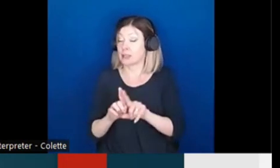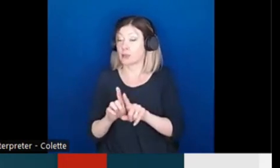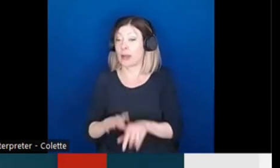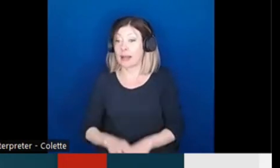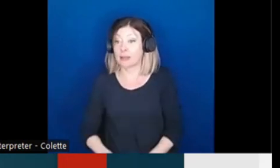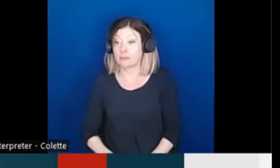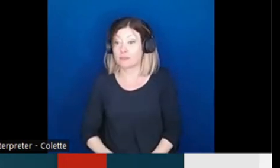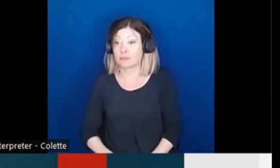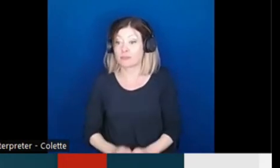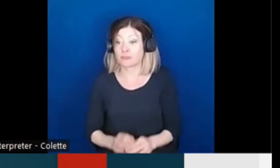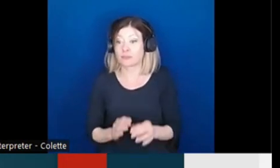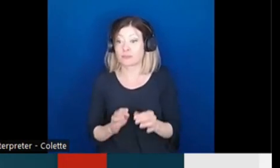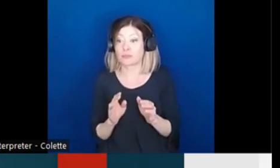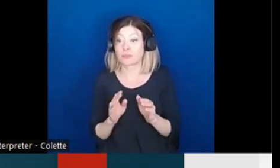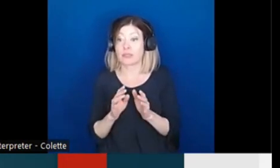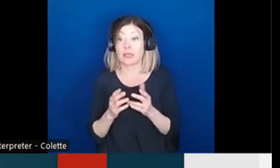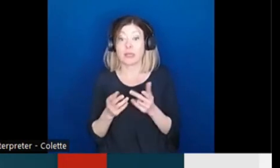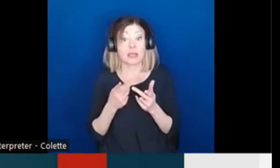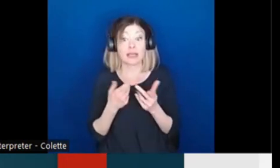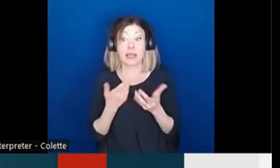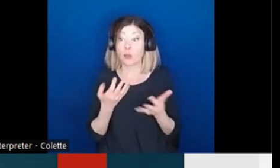Anybody got any other questions